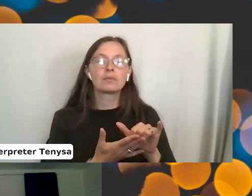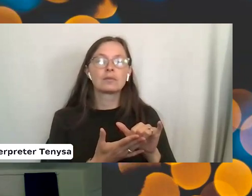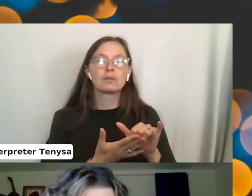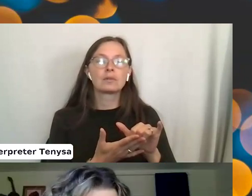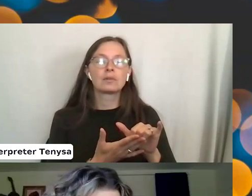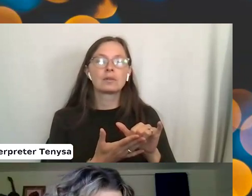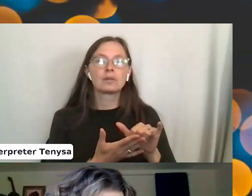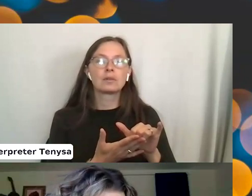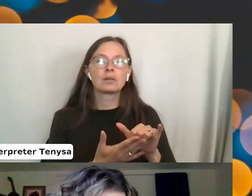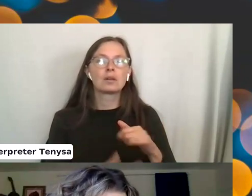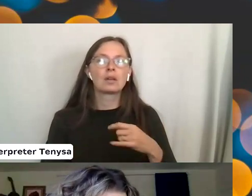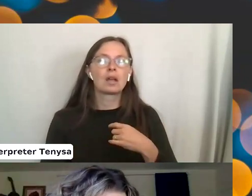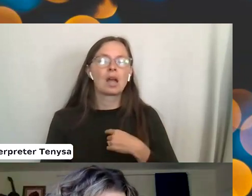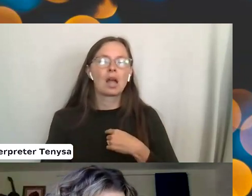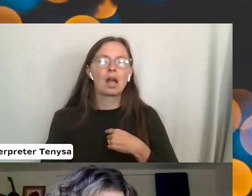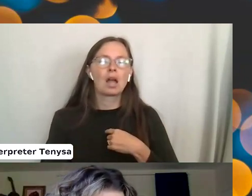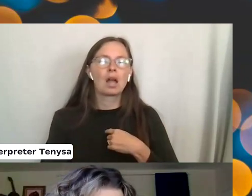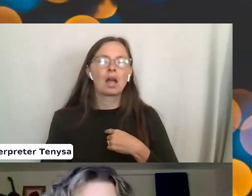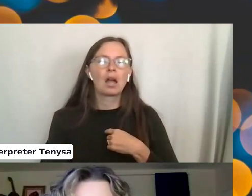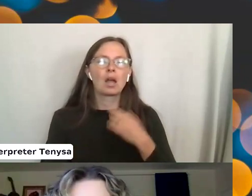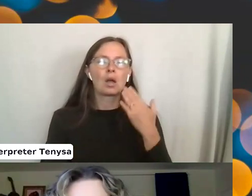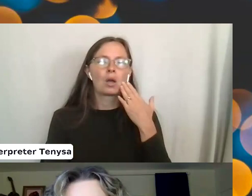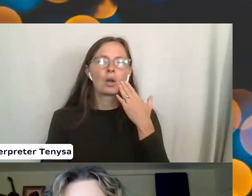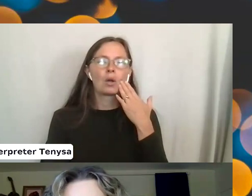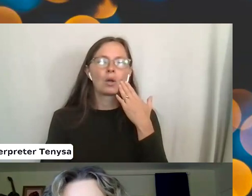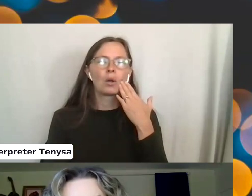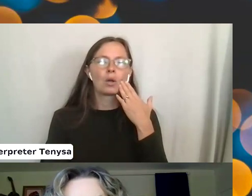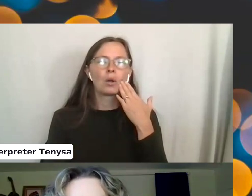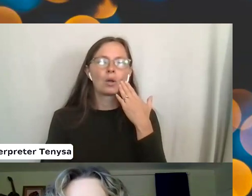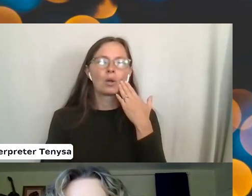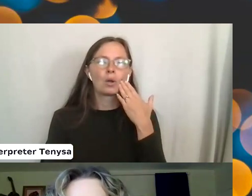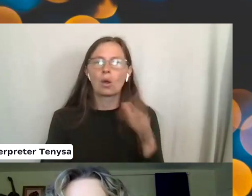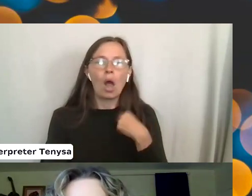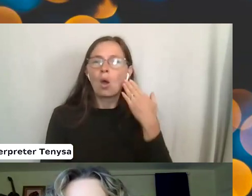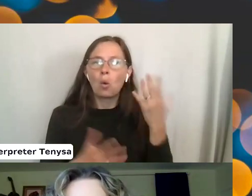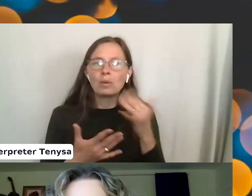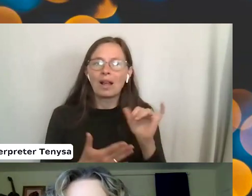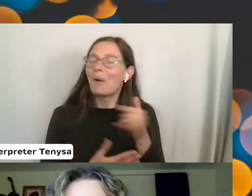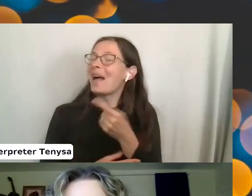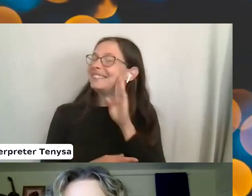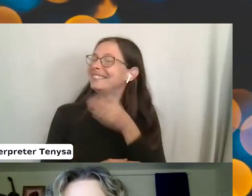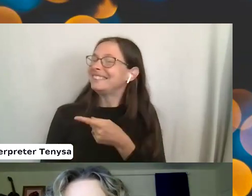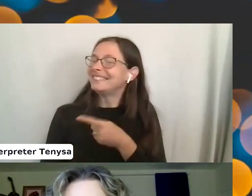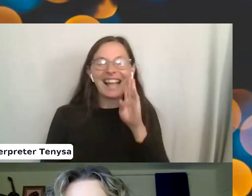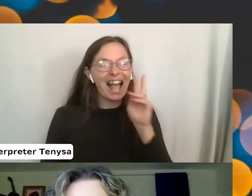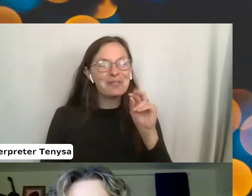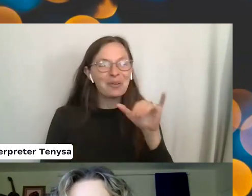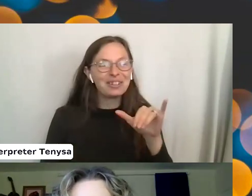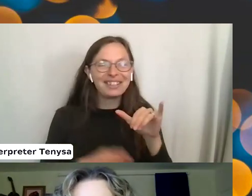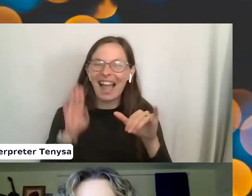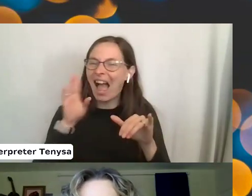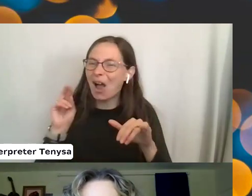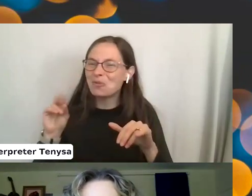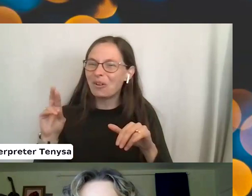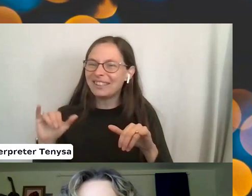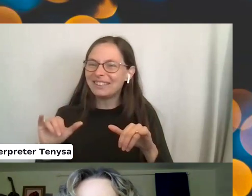don't know, because I don't know what it's like. There they are. Hi, Rory. Hi,